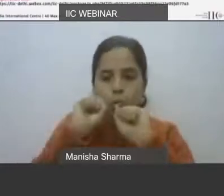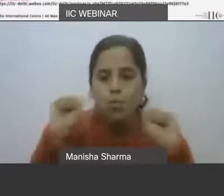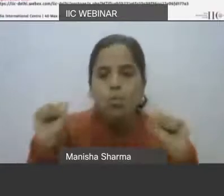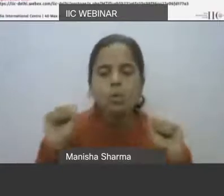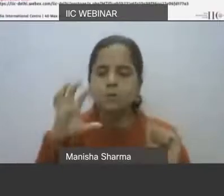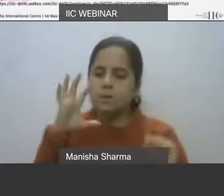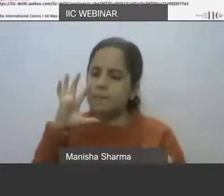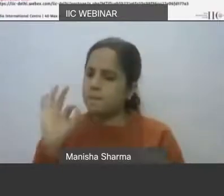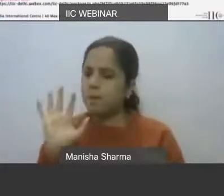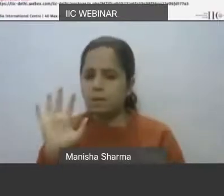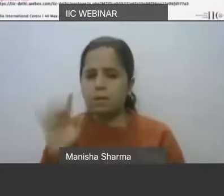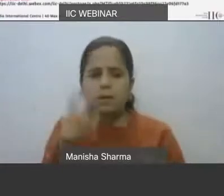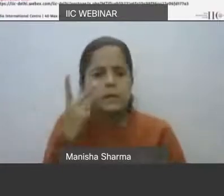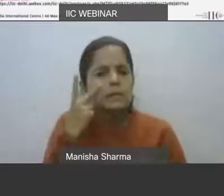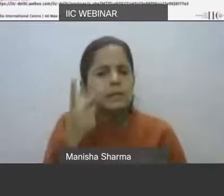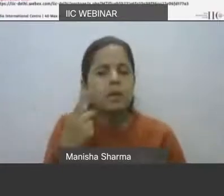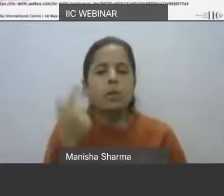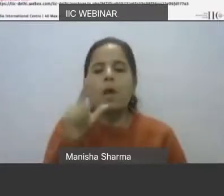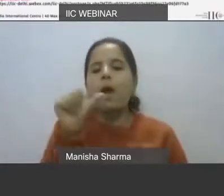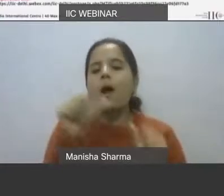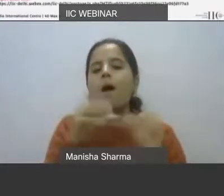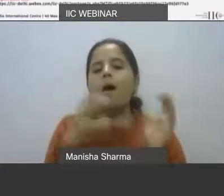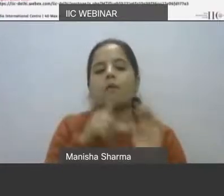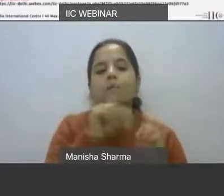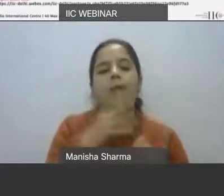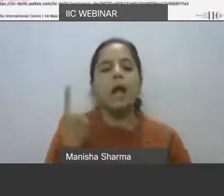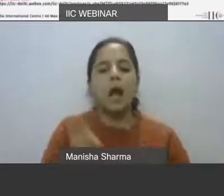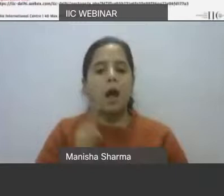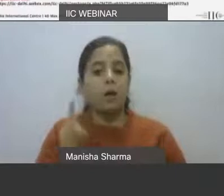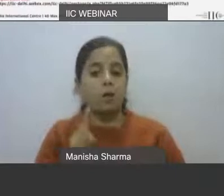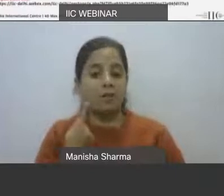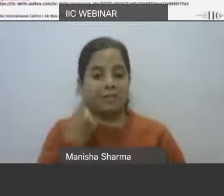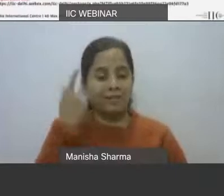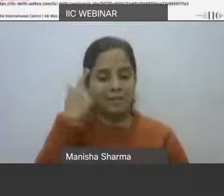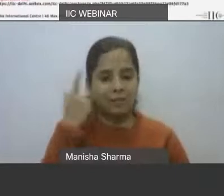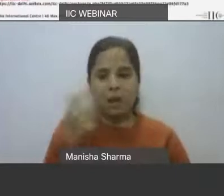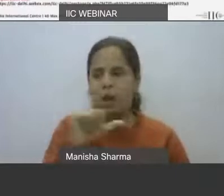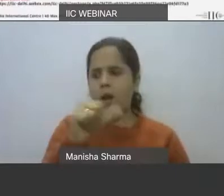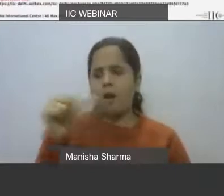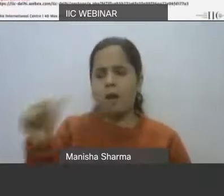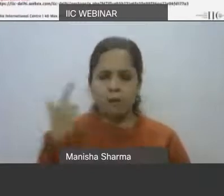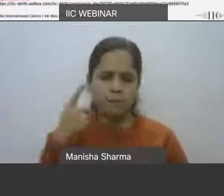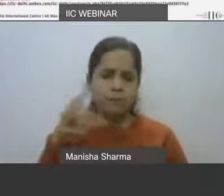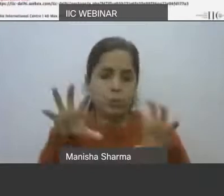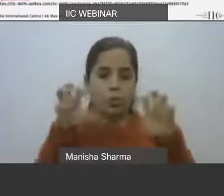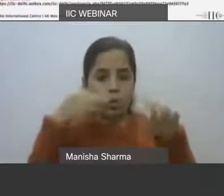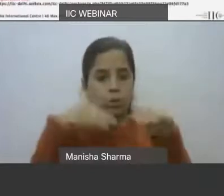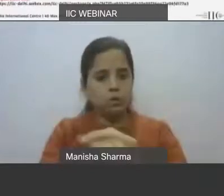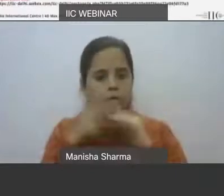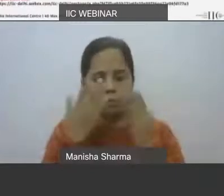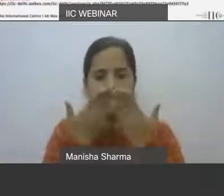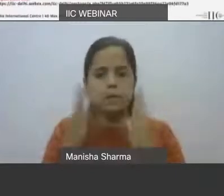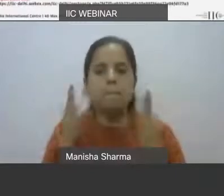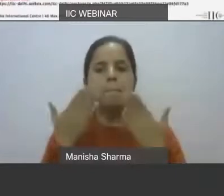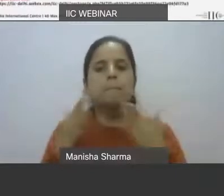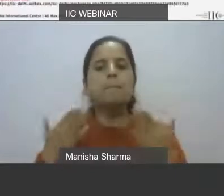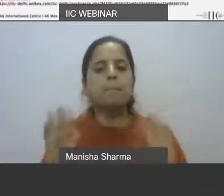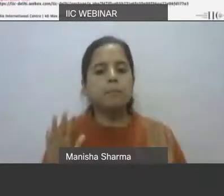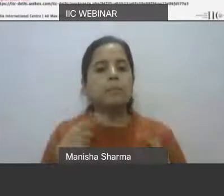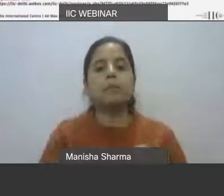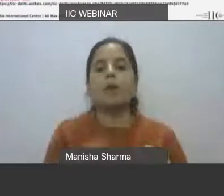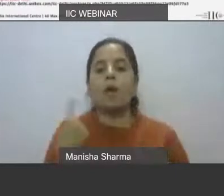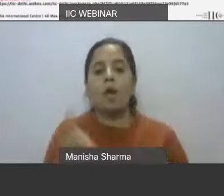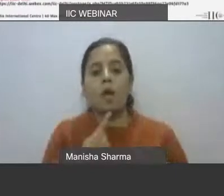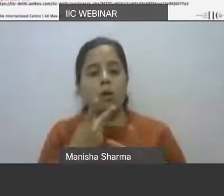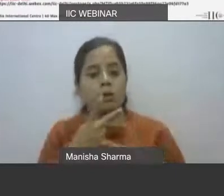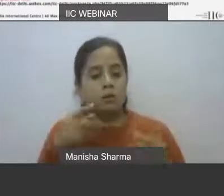It just looks at Article 15 in isolation, as if everything else in Part 3 of the Constitution is separated and isolated and